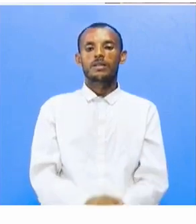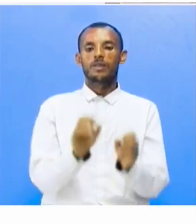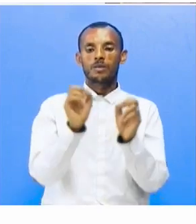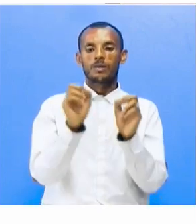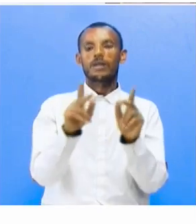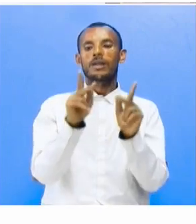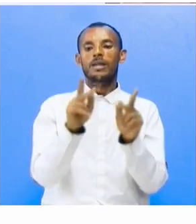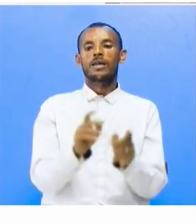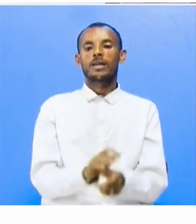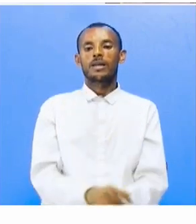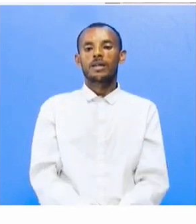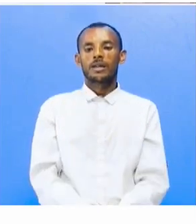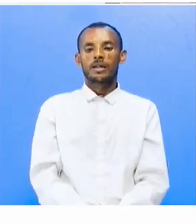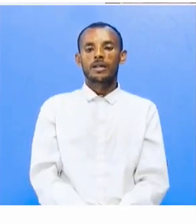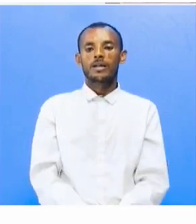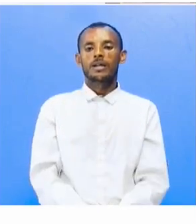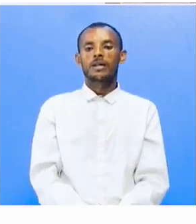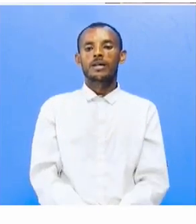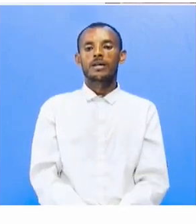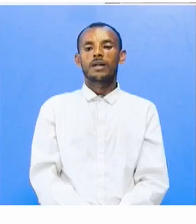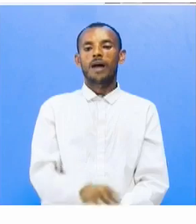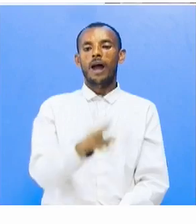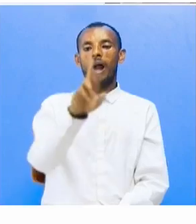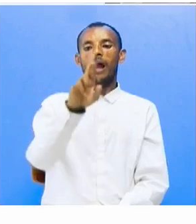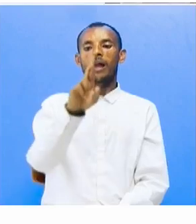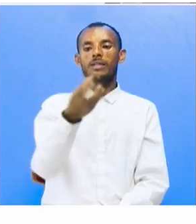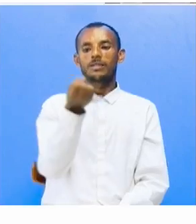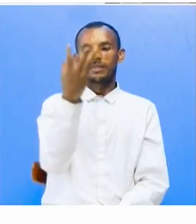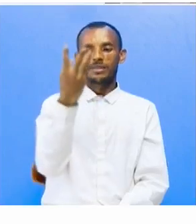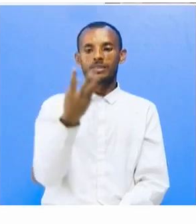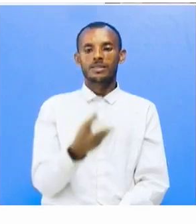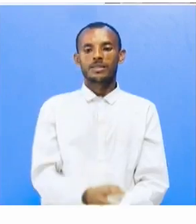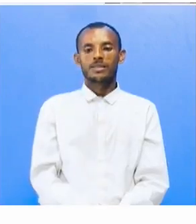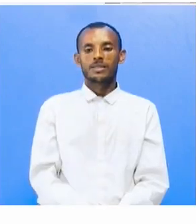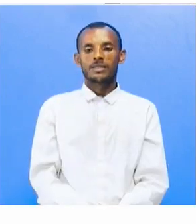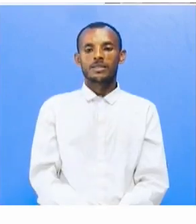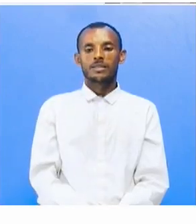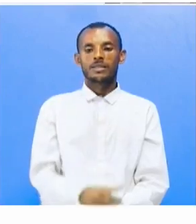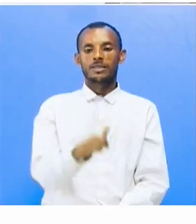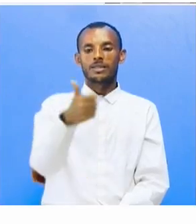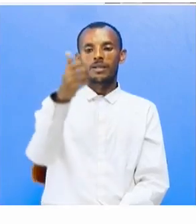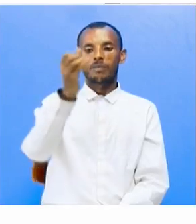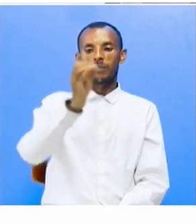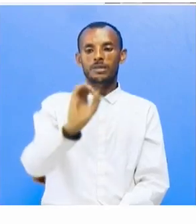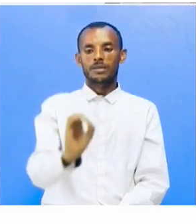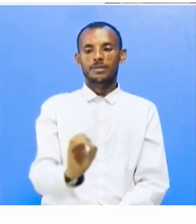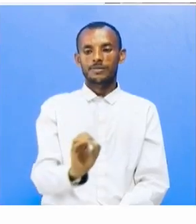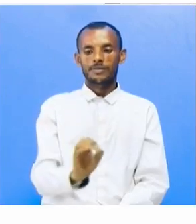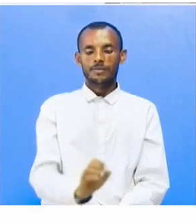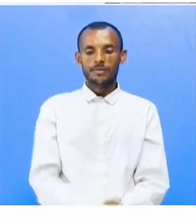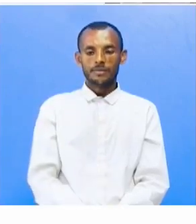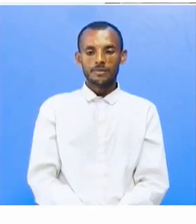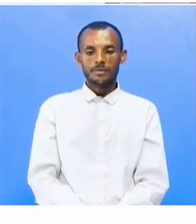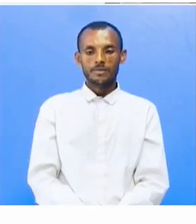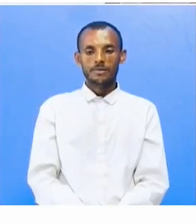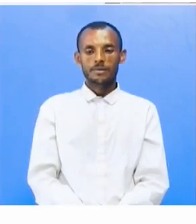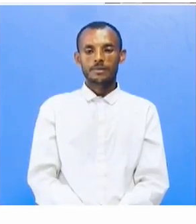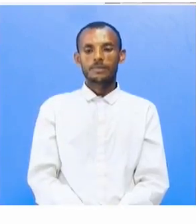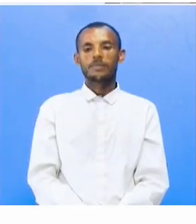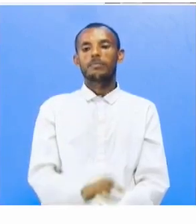Okay. How about the interest rate? It is 10% per year.